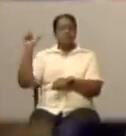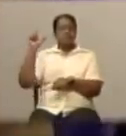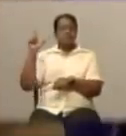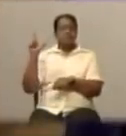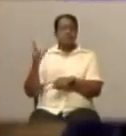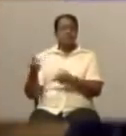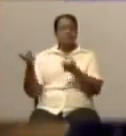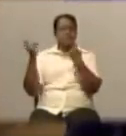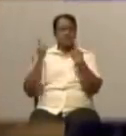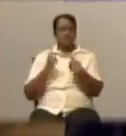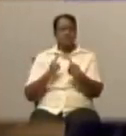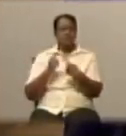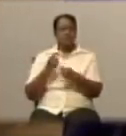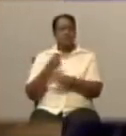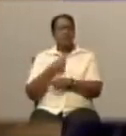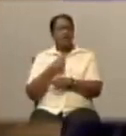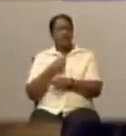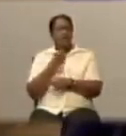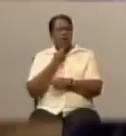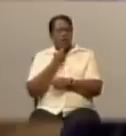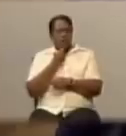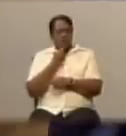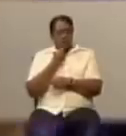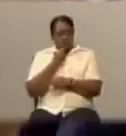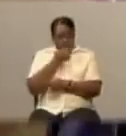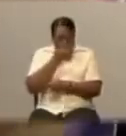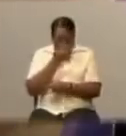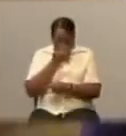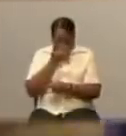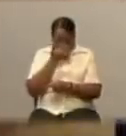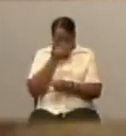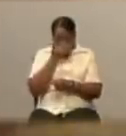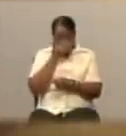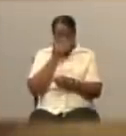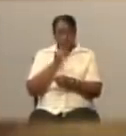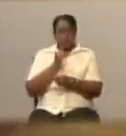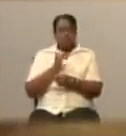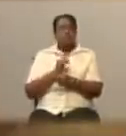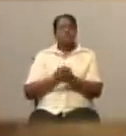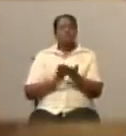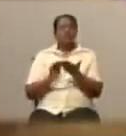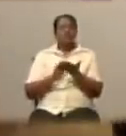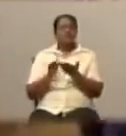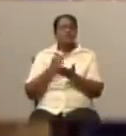would say that Advent is like a wake-up call.